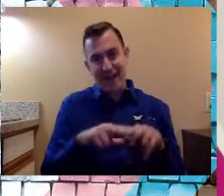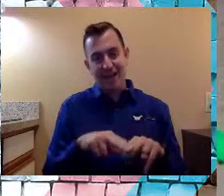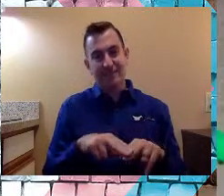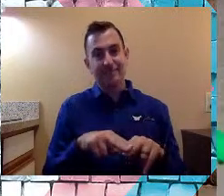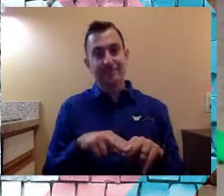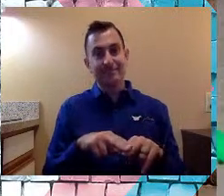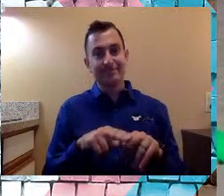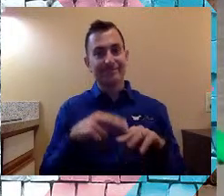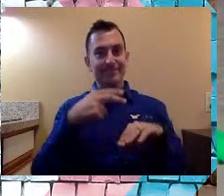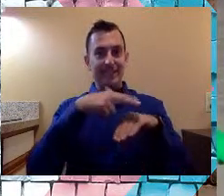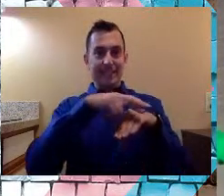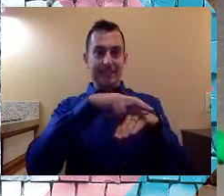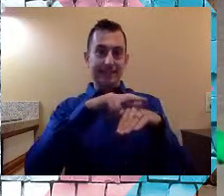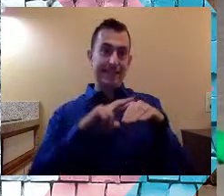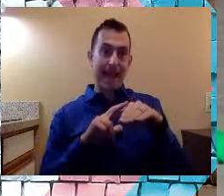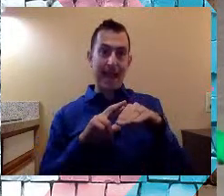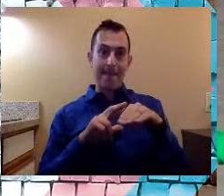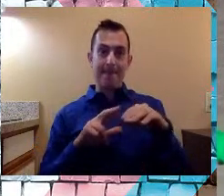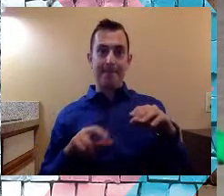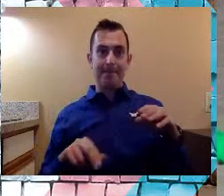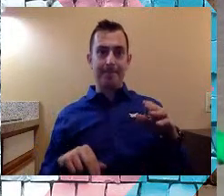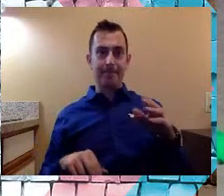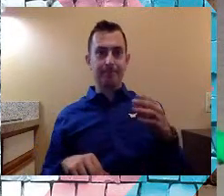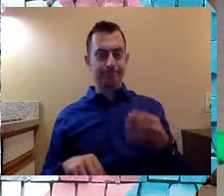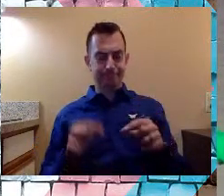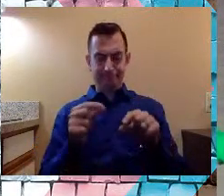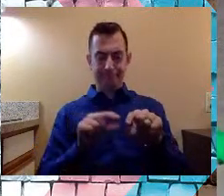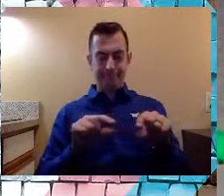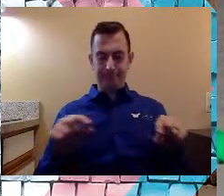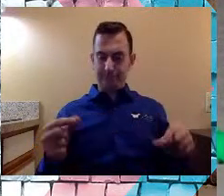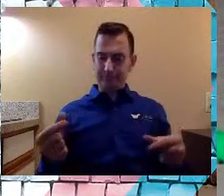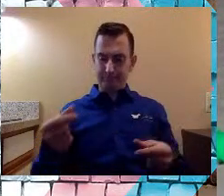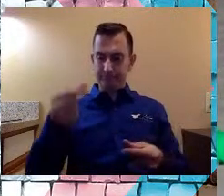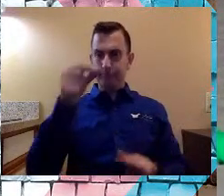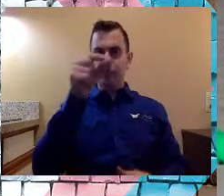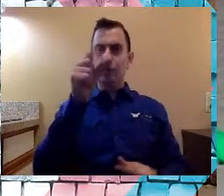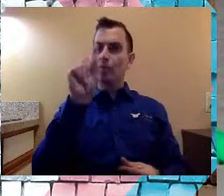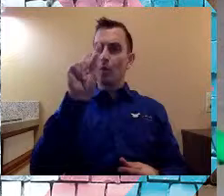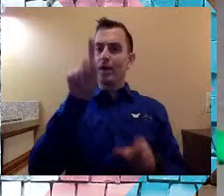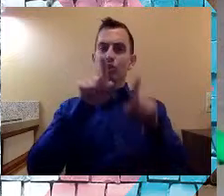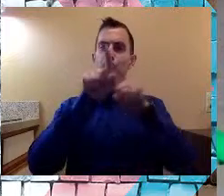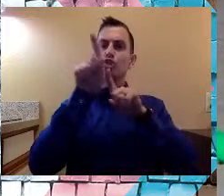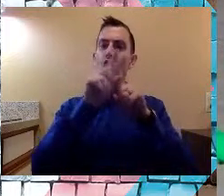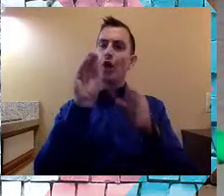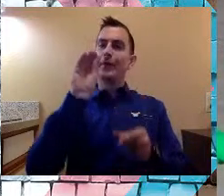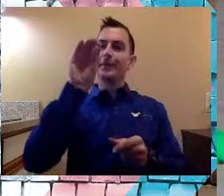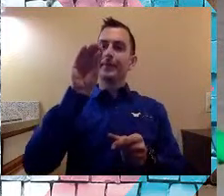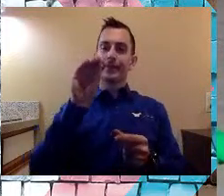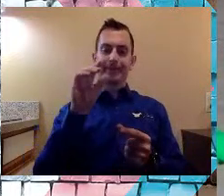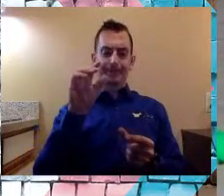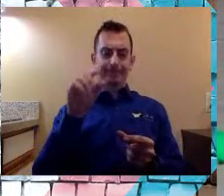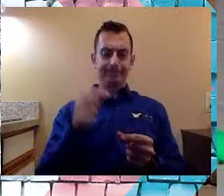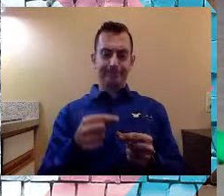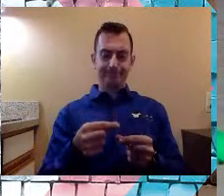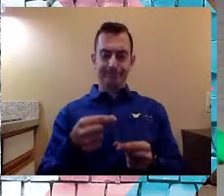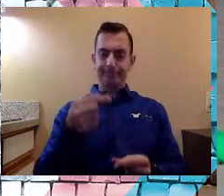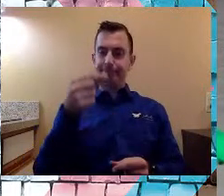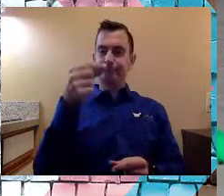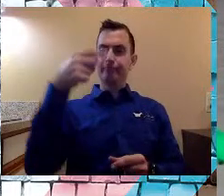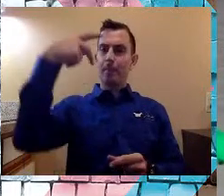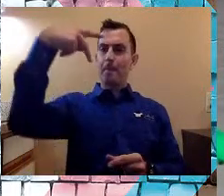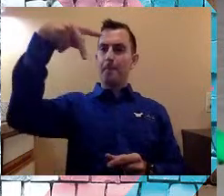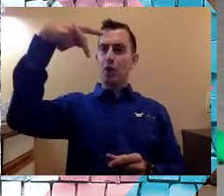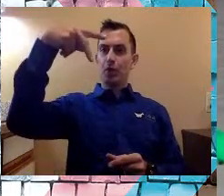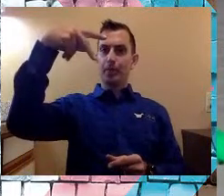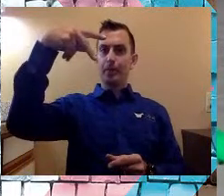ta-da, and decide which end of your stick that you're gonna put the star on. I'm gonna go with the purple end. So